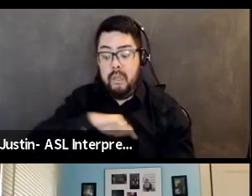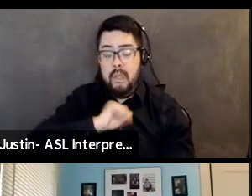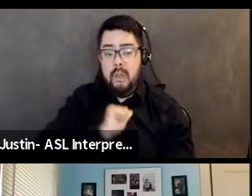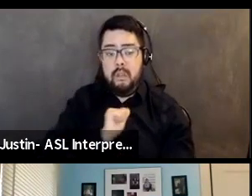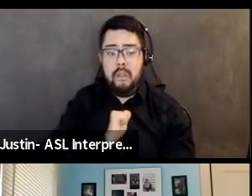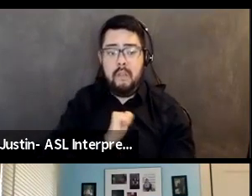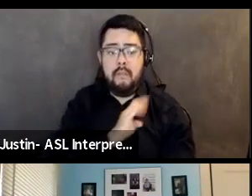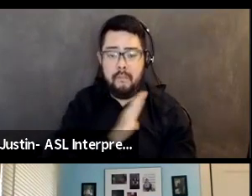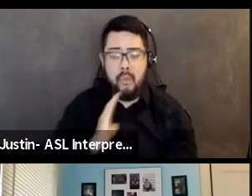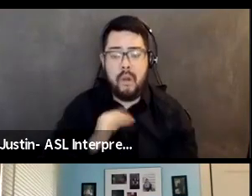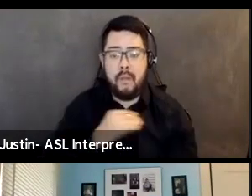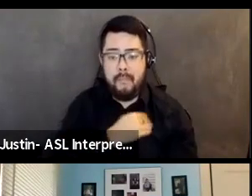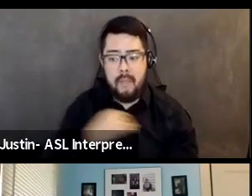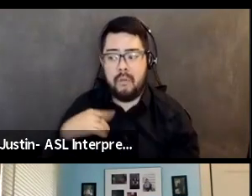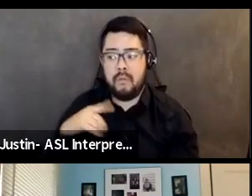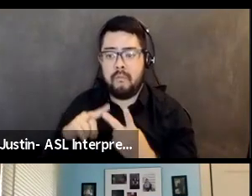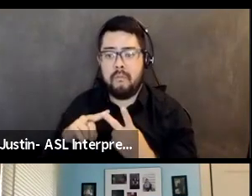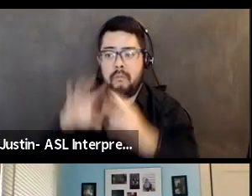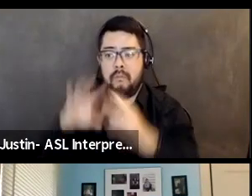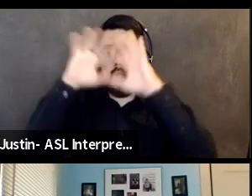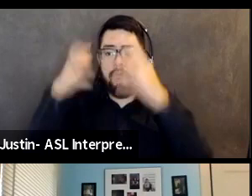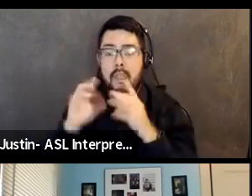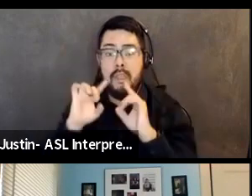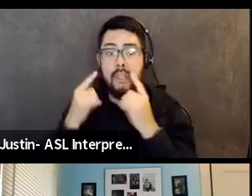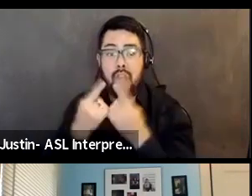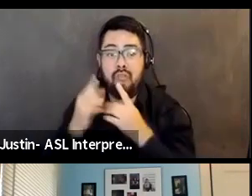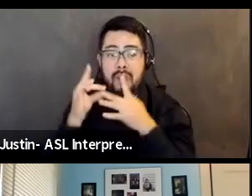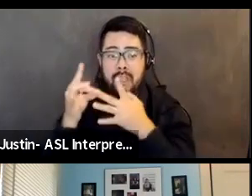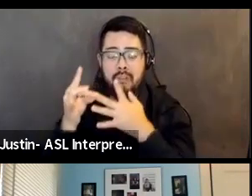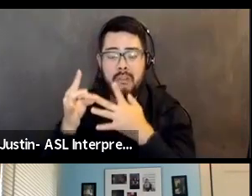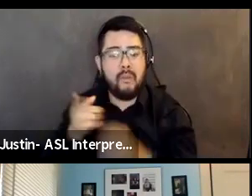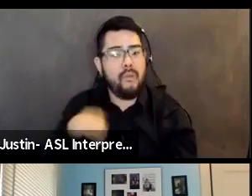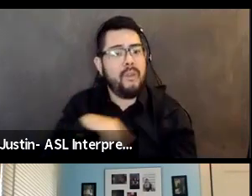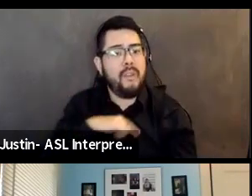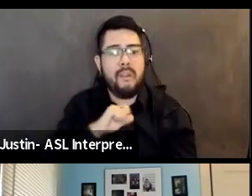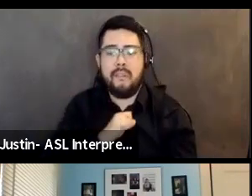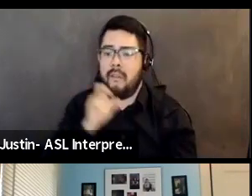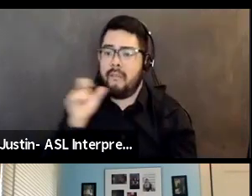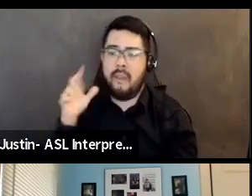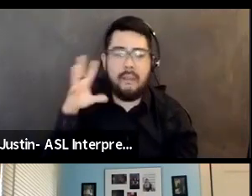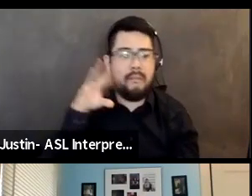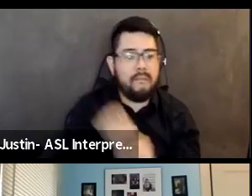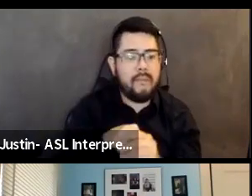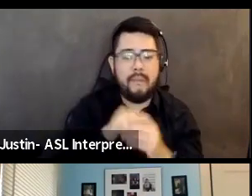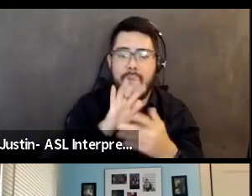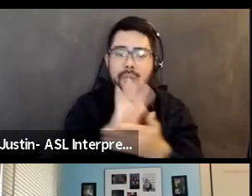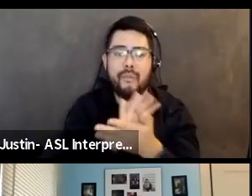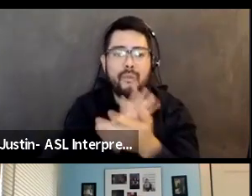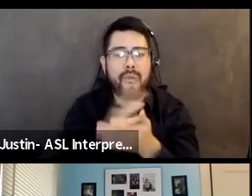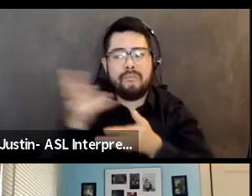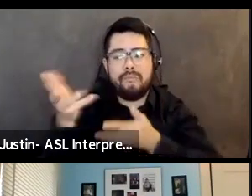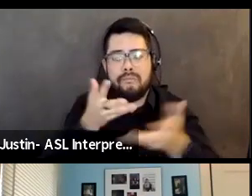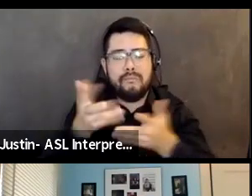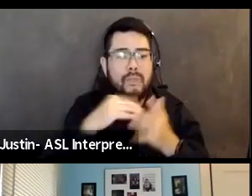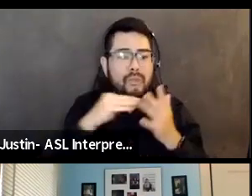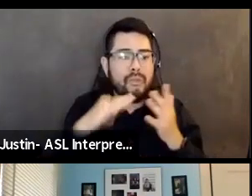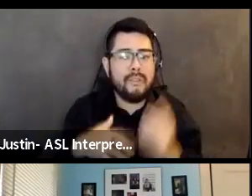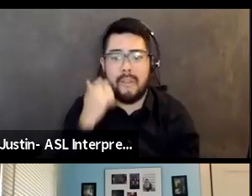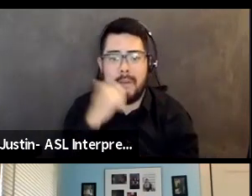and even district leadership are not the ones who are in schools interacting with students every day